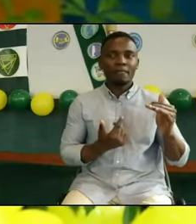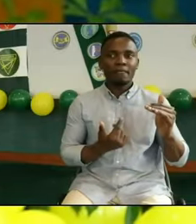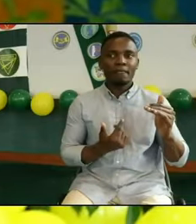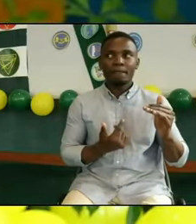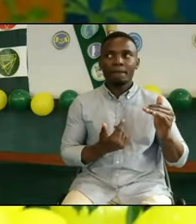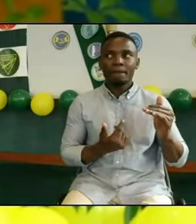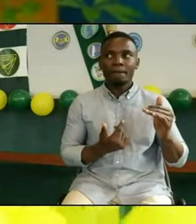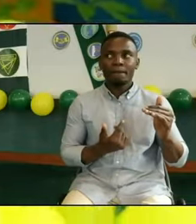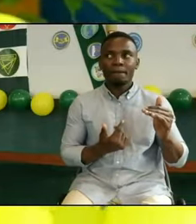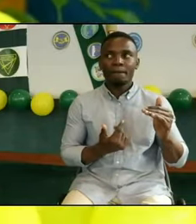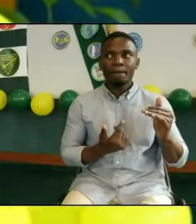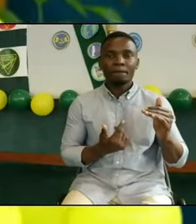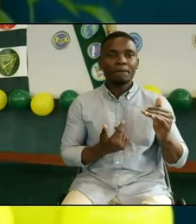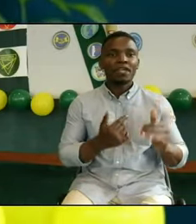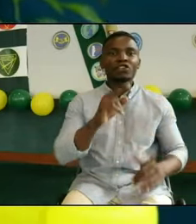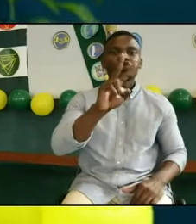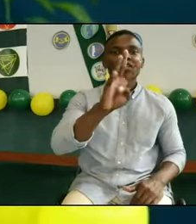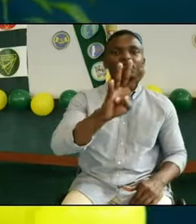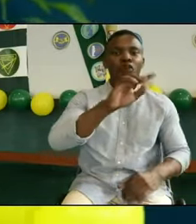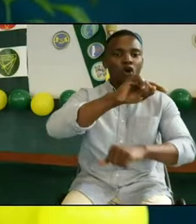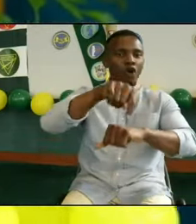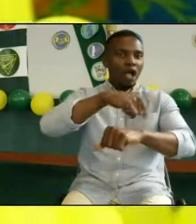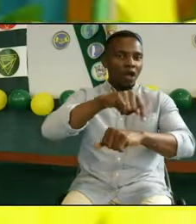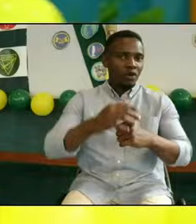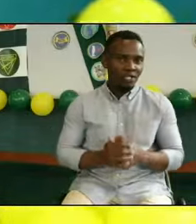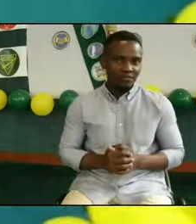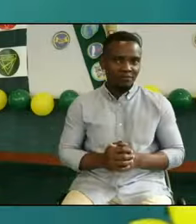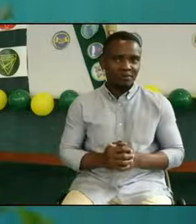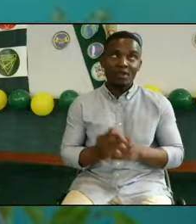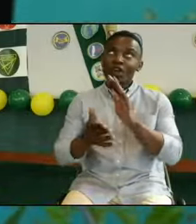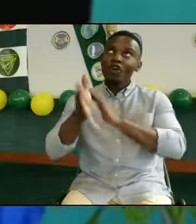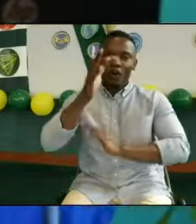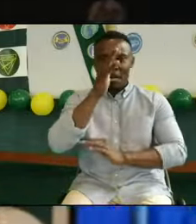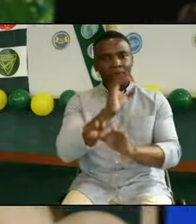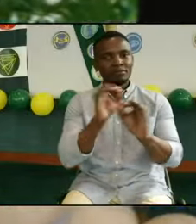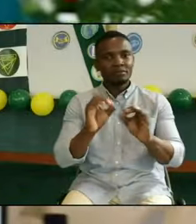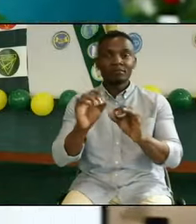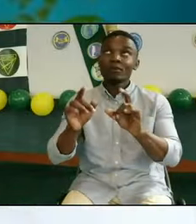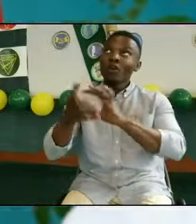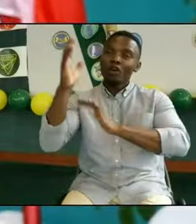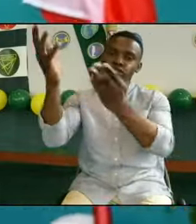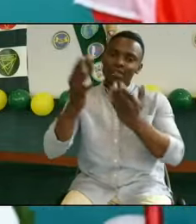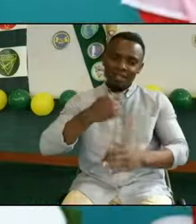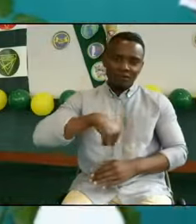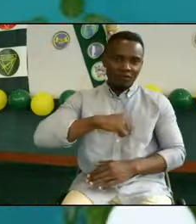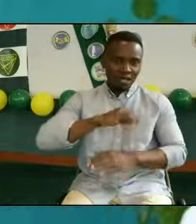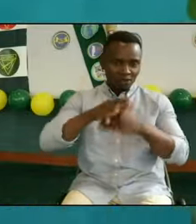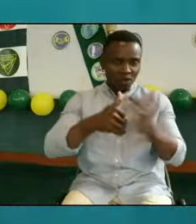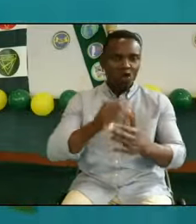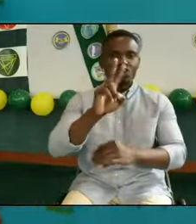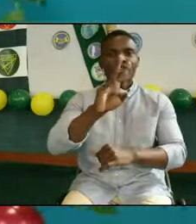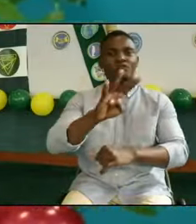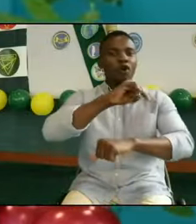It's 24 hours a day. God did not cheat anyone. He gave us equal hours. But what I want you to